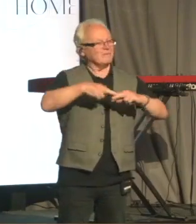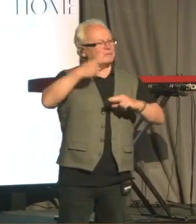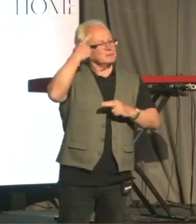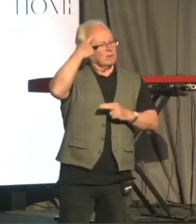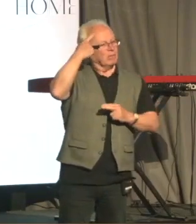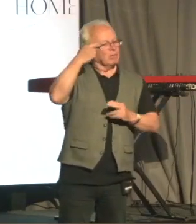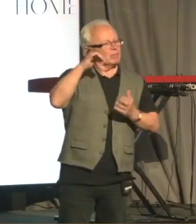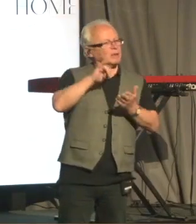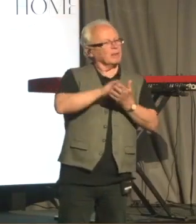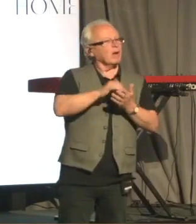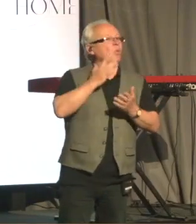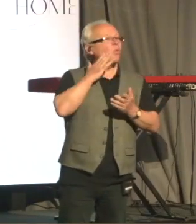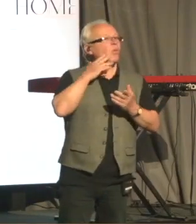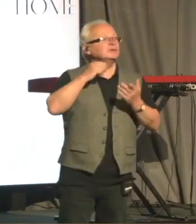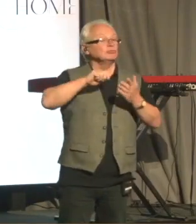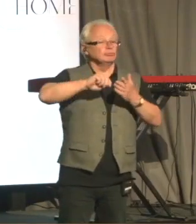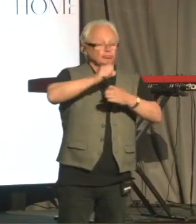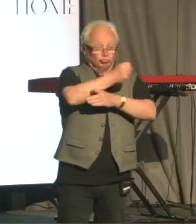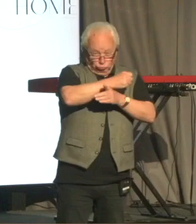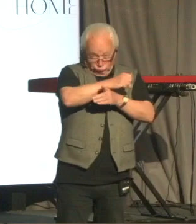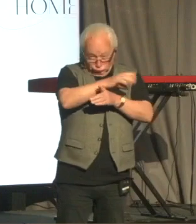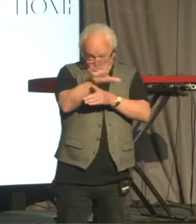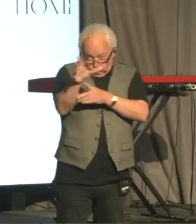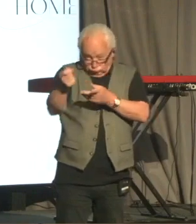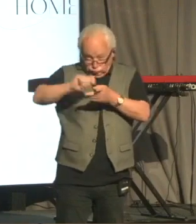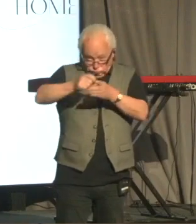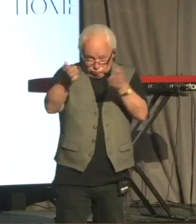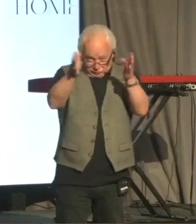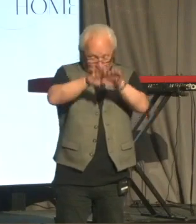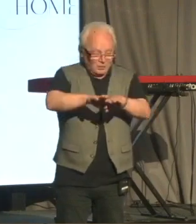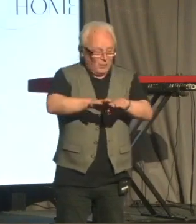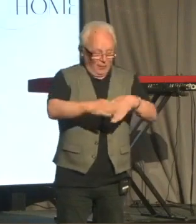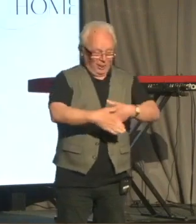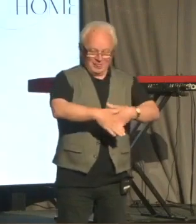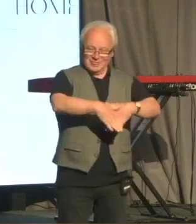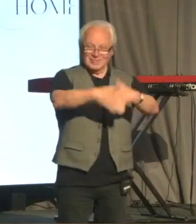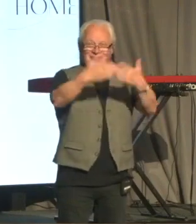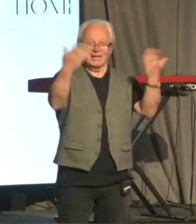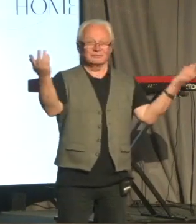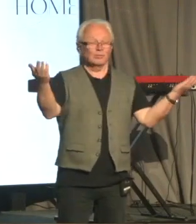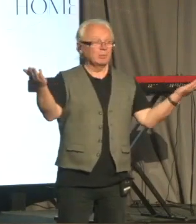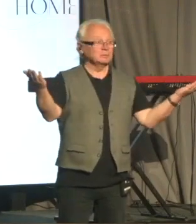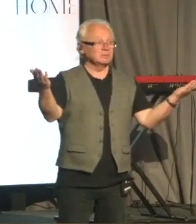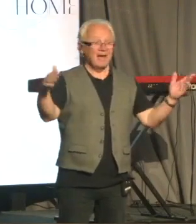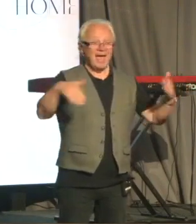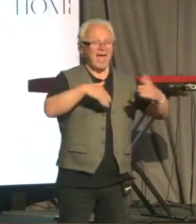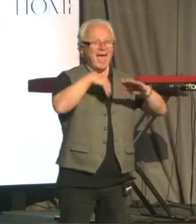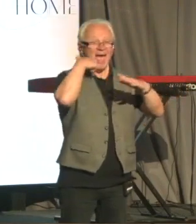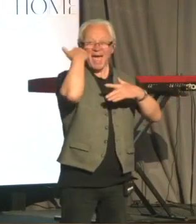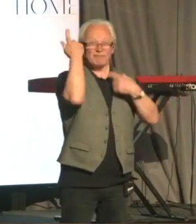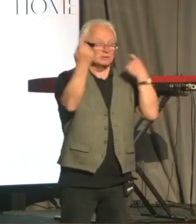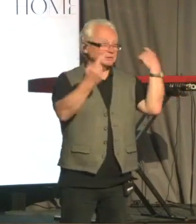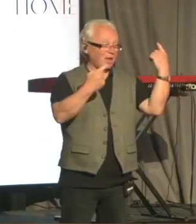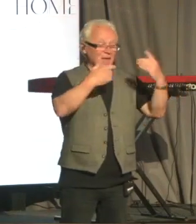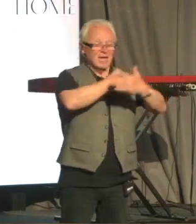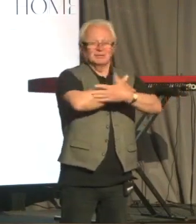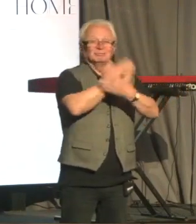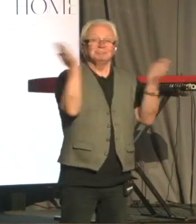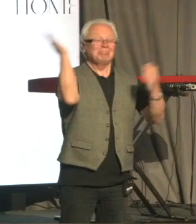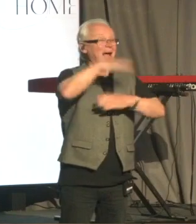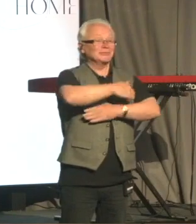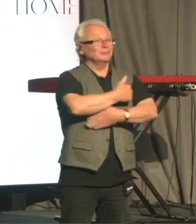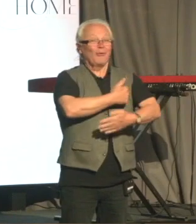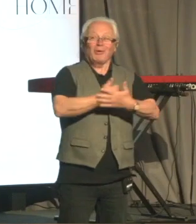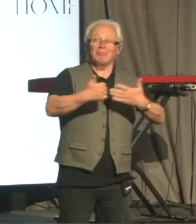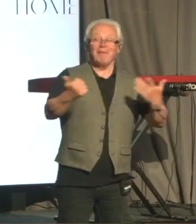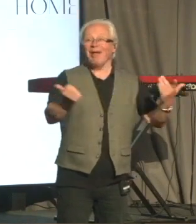that when the restrictions lift, everything is going to go back to normal, and all of our problems